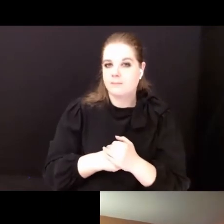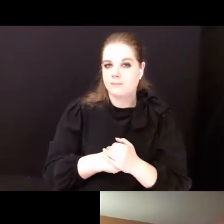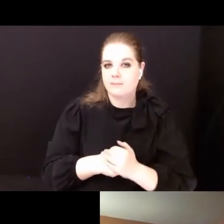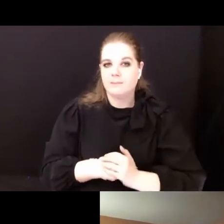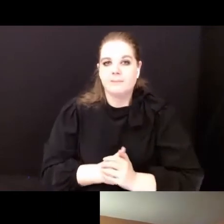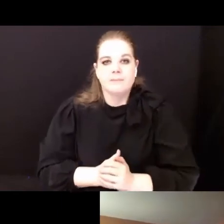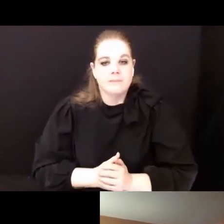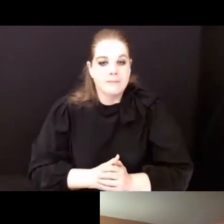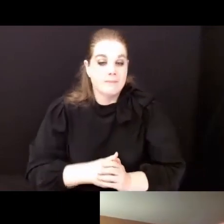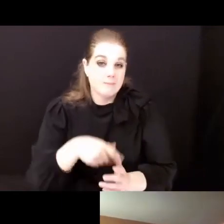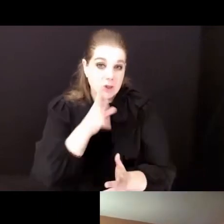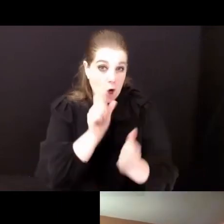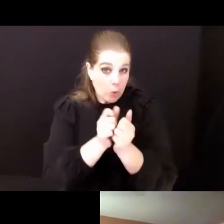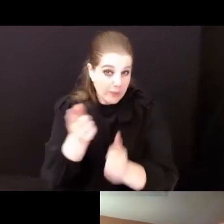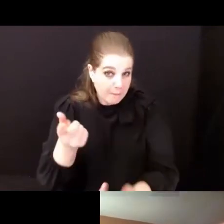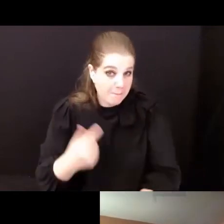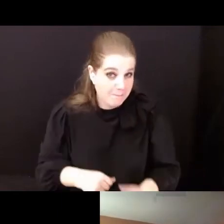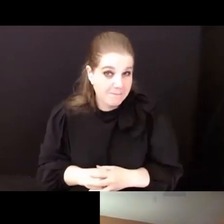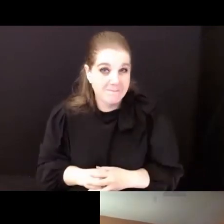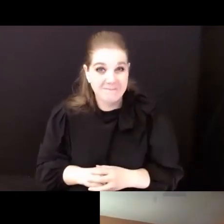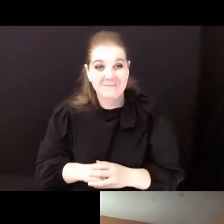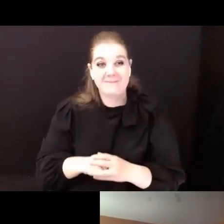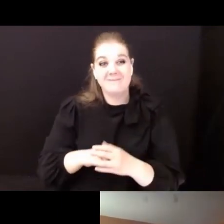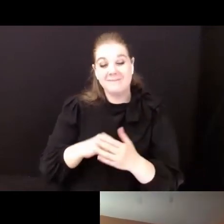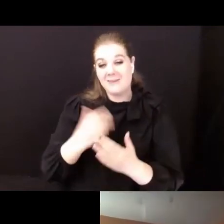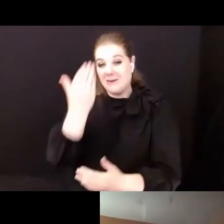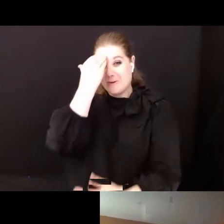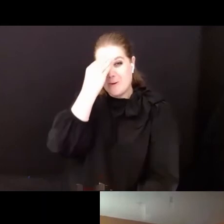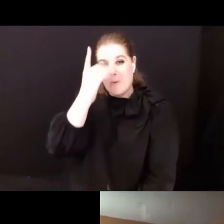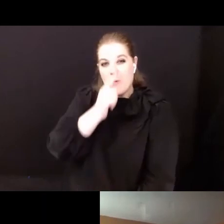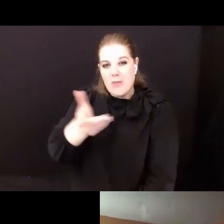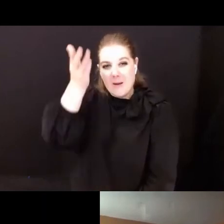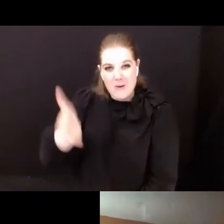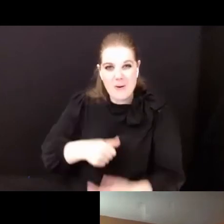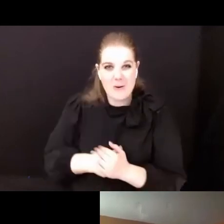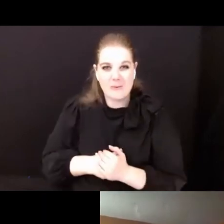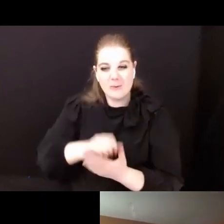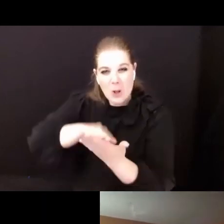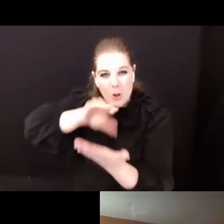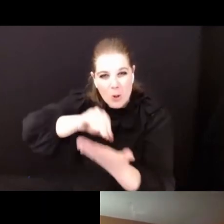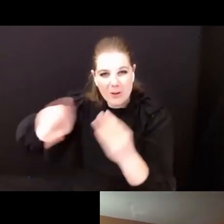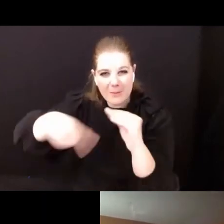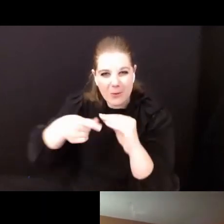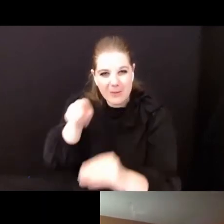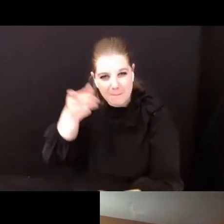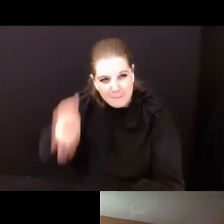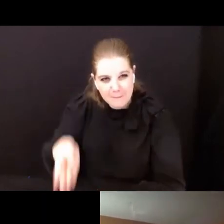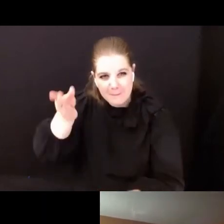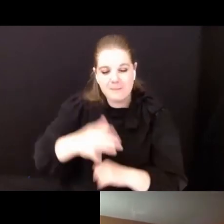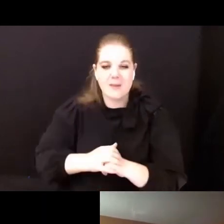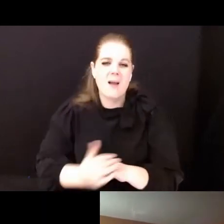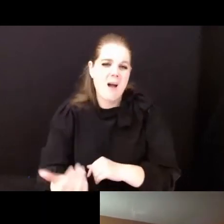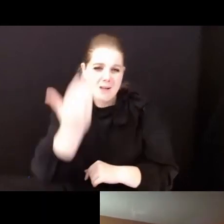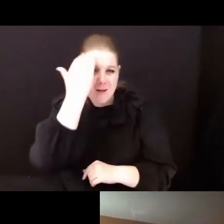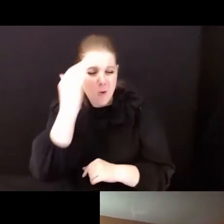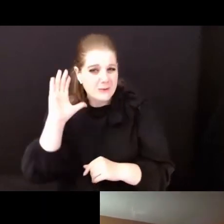Talk to them. Get to know them. And I know this sounds simple, but it